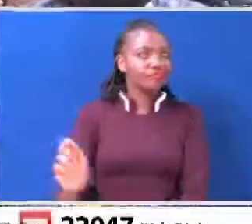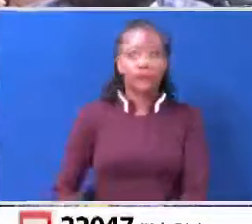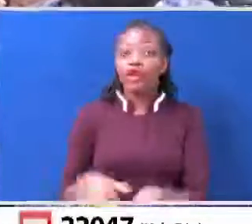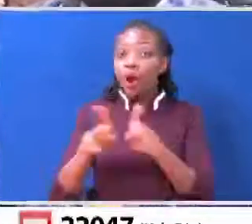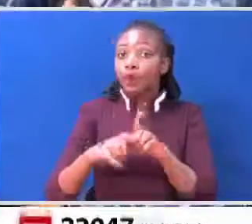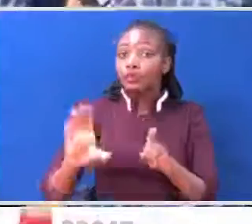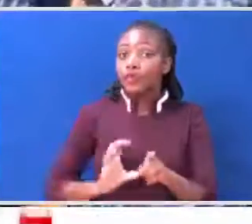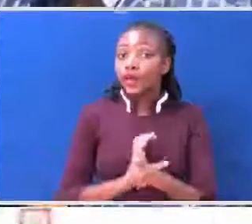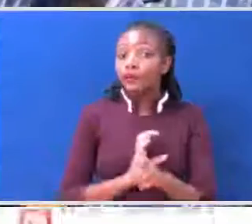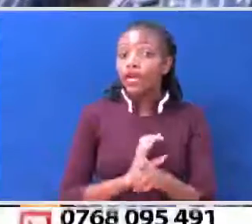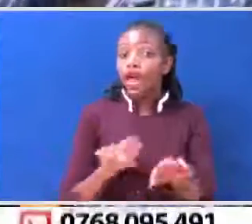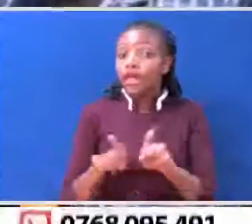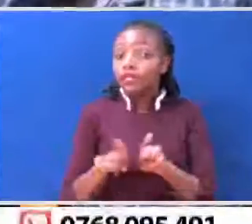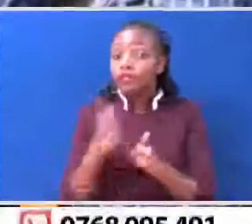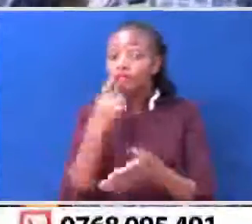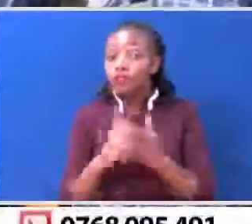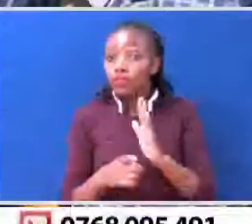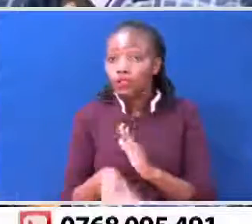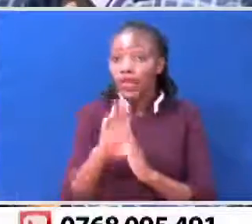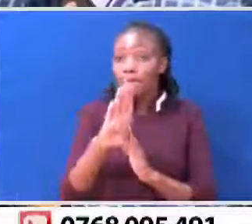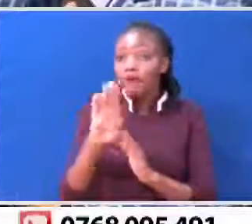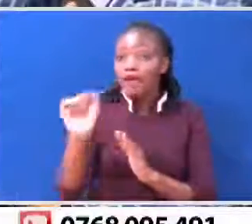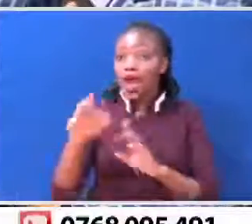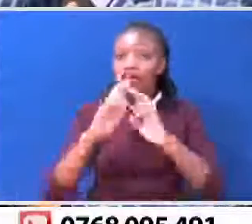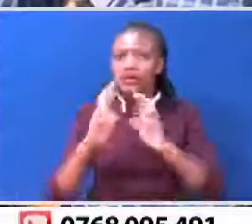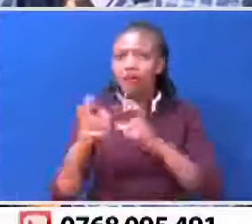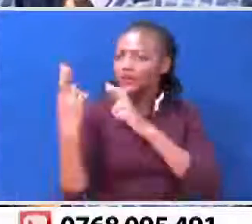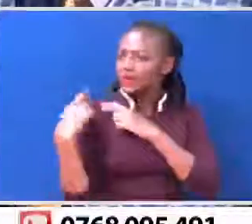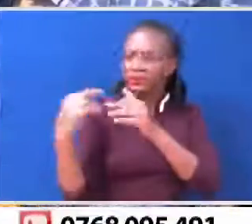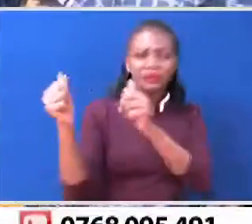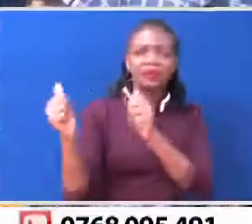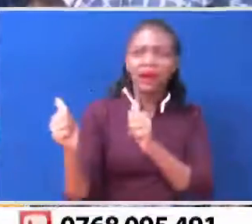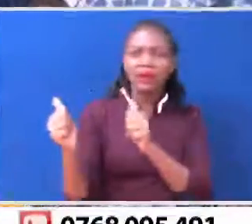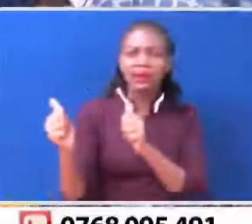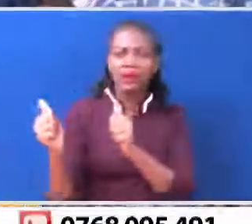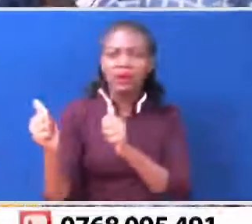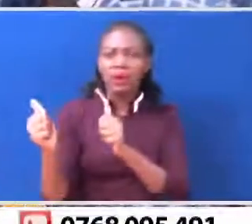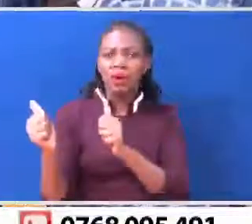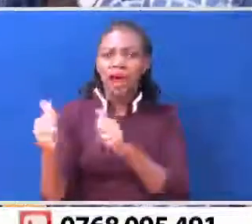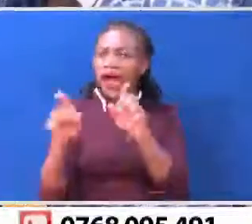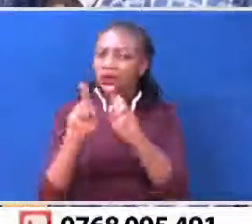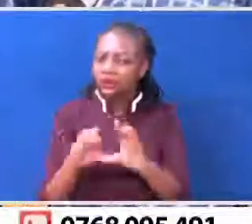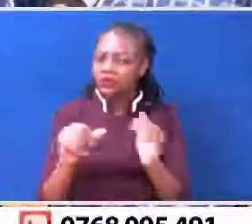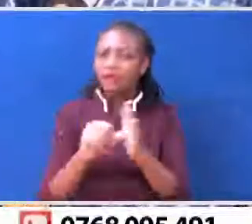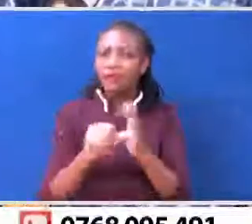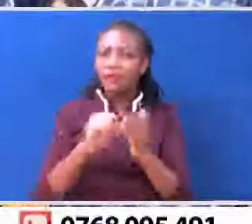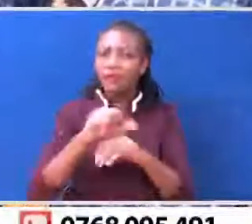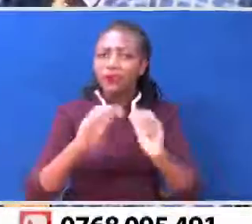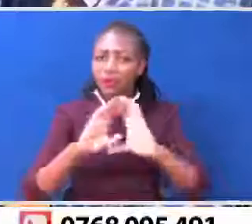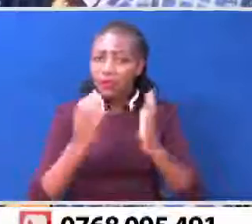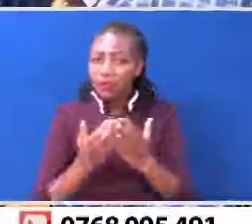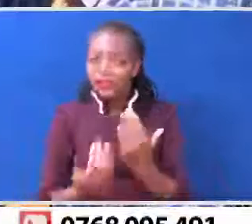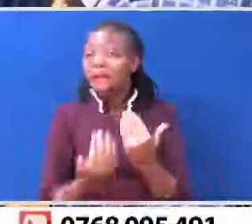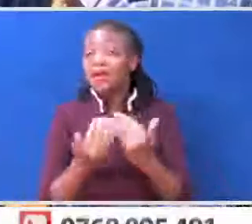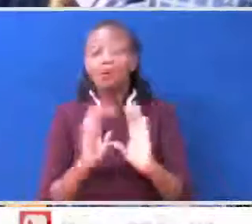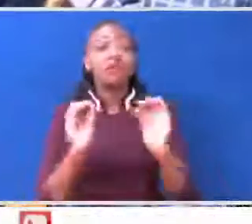Kamishna huyo aidha anadai kwamba jopo la BBI halijawajibikia matakwa ya jamii ya Ithumas inayoishi katika kaunti ya Baringo.